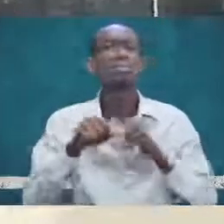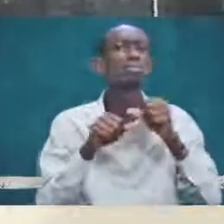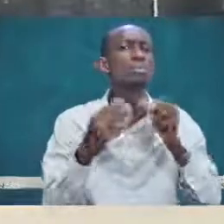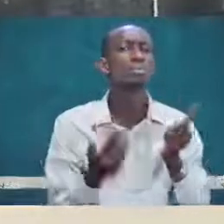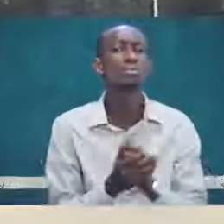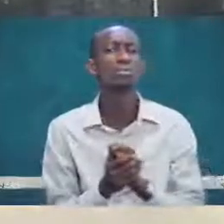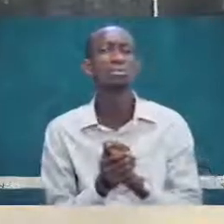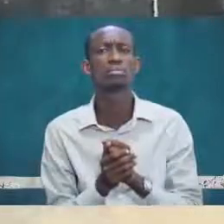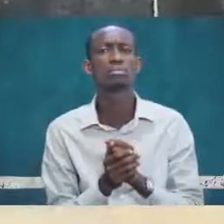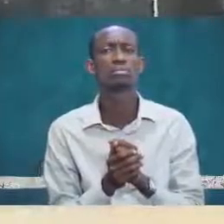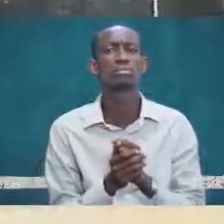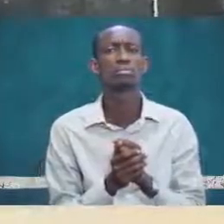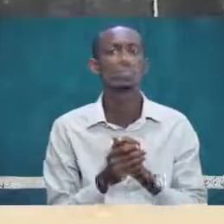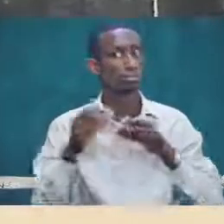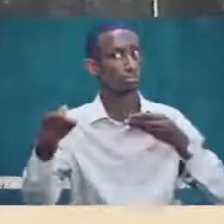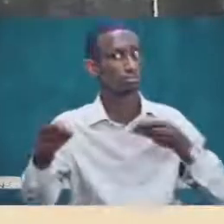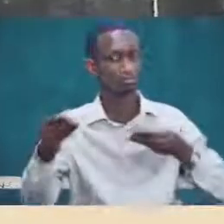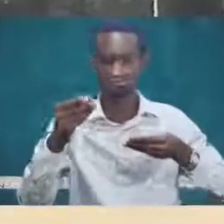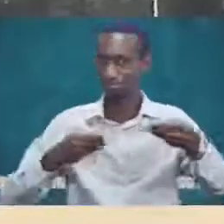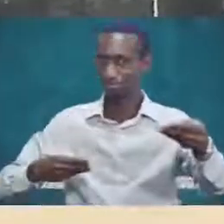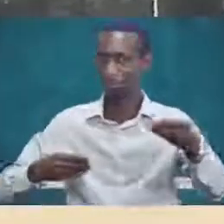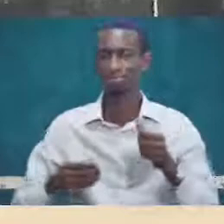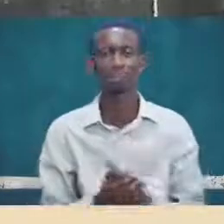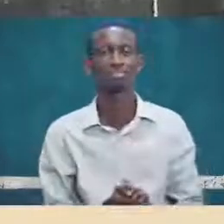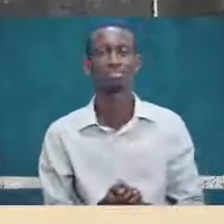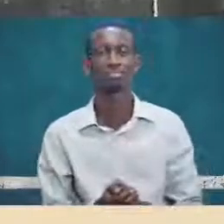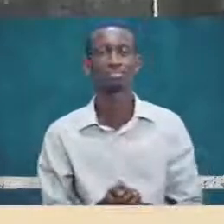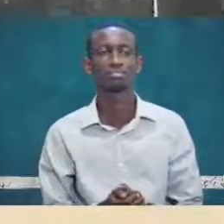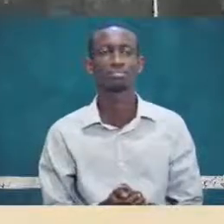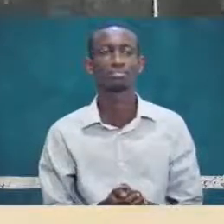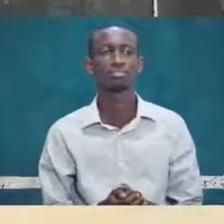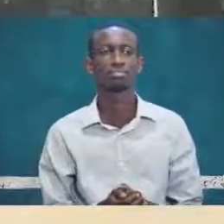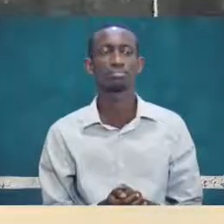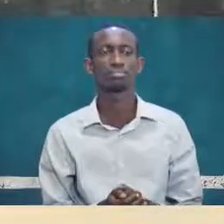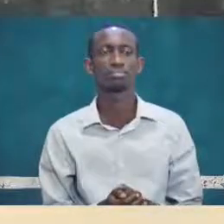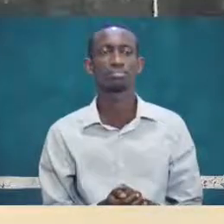about the replacement. And